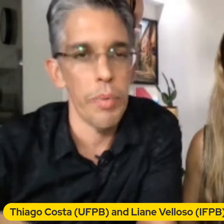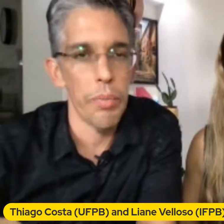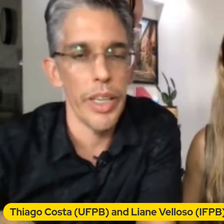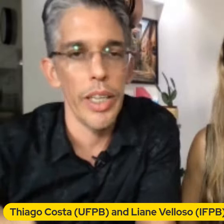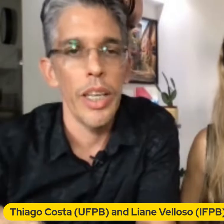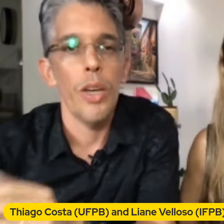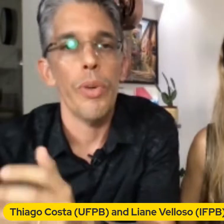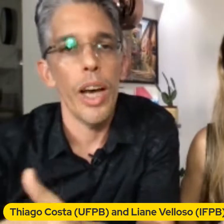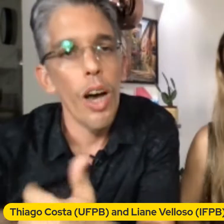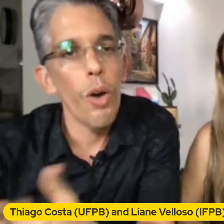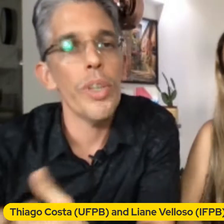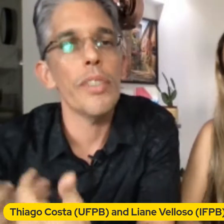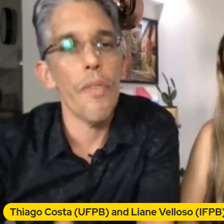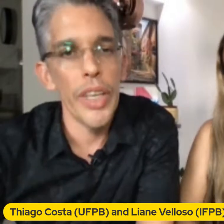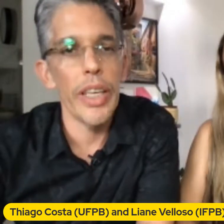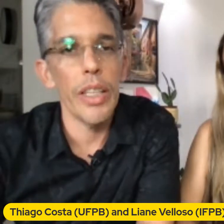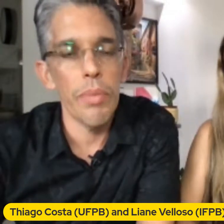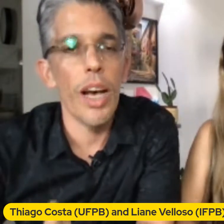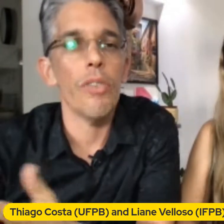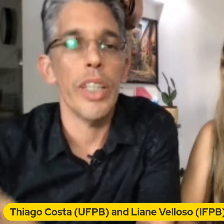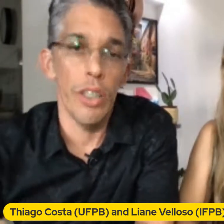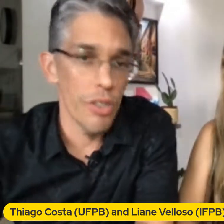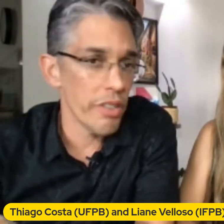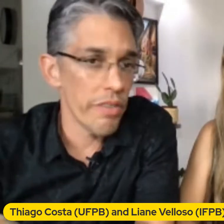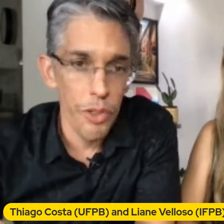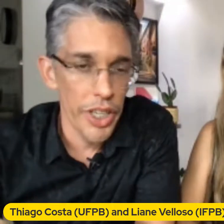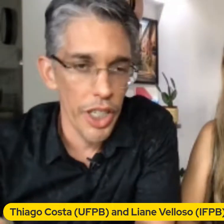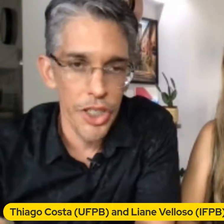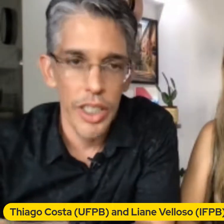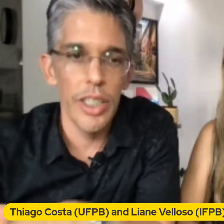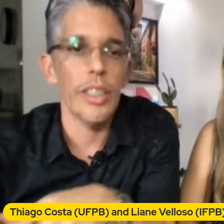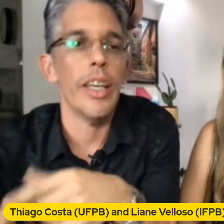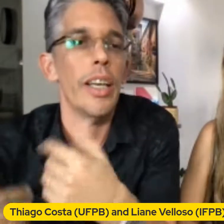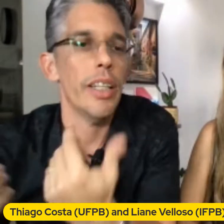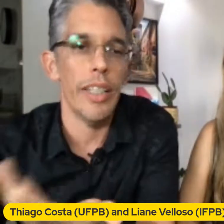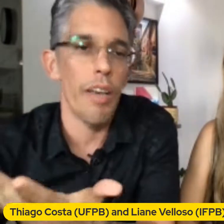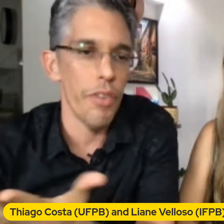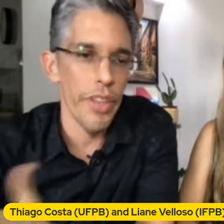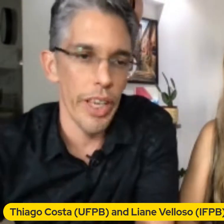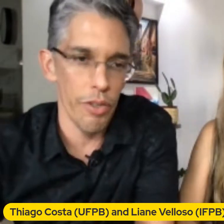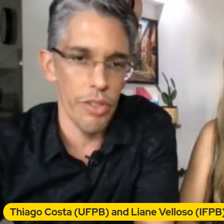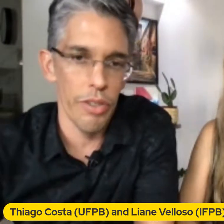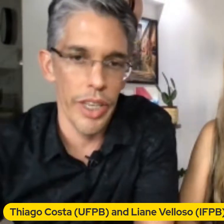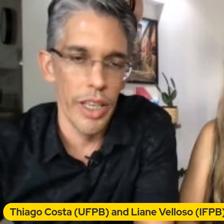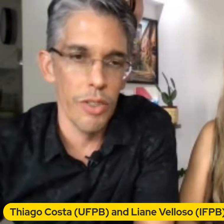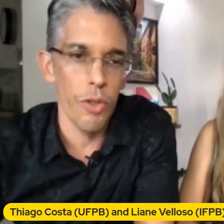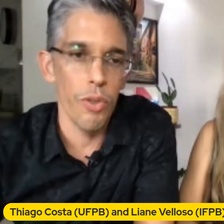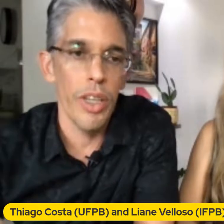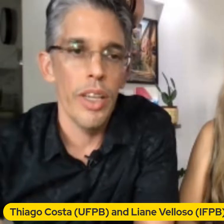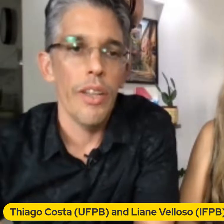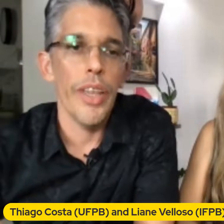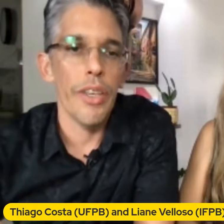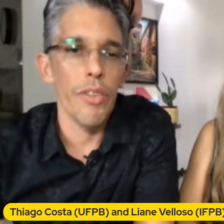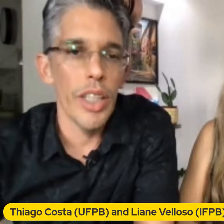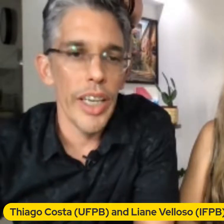the EFPB, we are always thinking about inclusive education and everything else. Okay, so thank you,